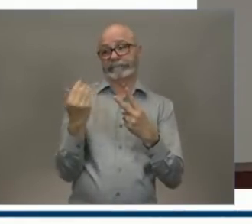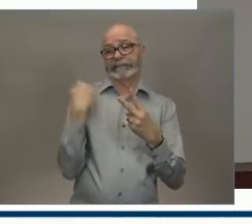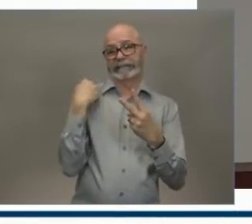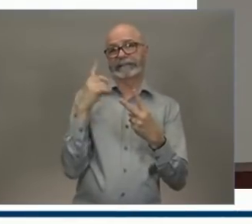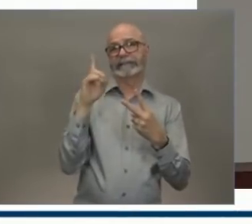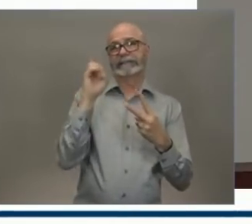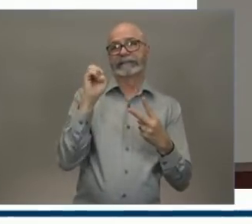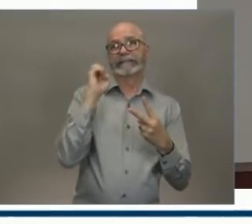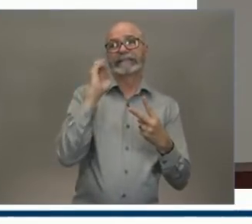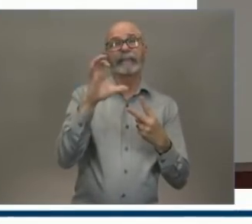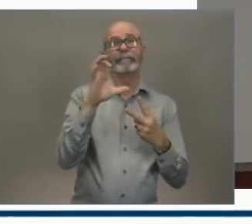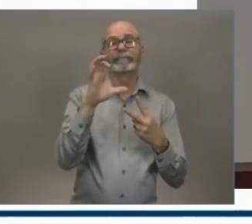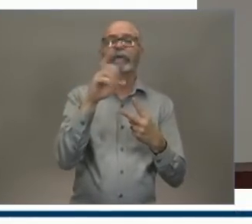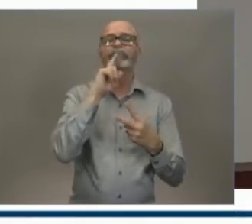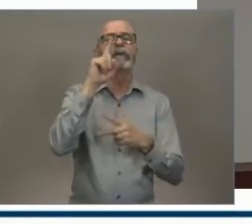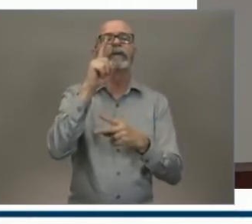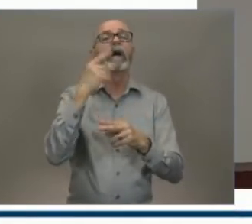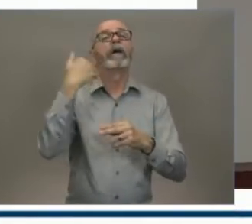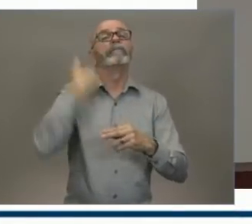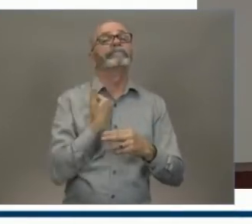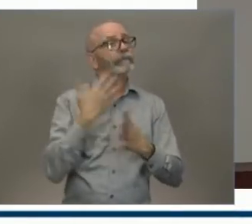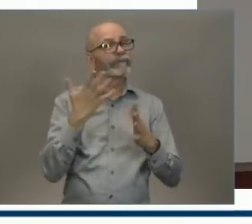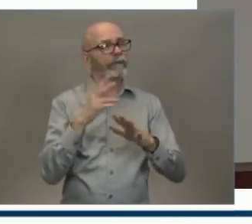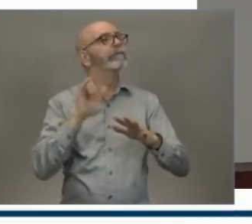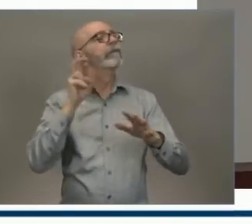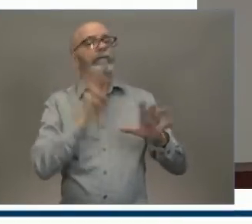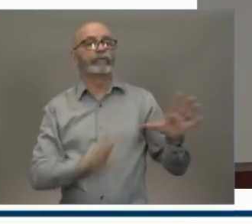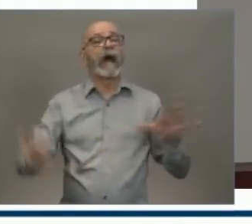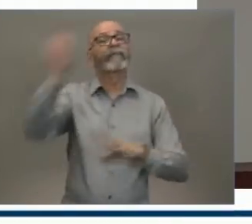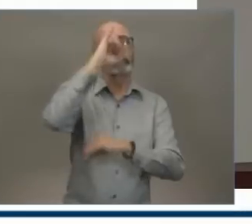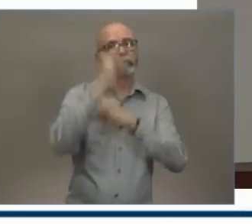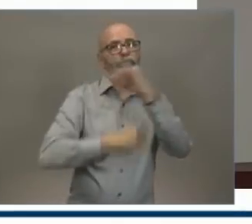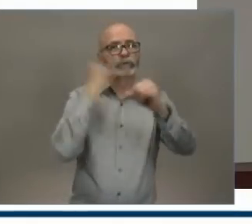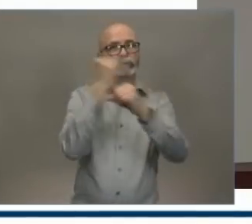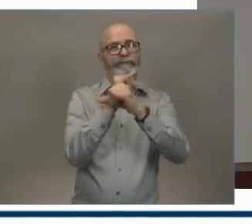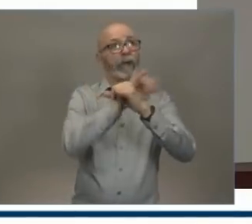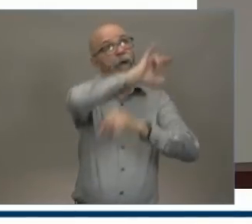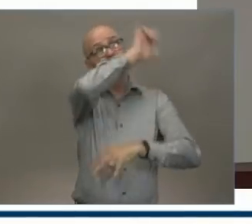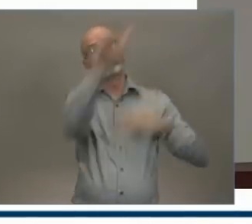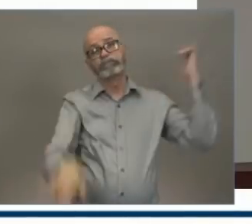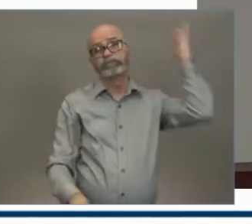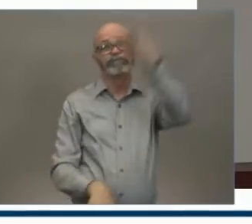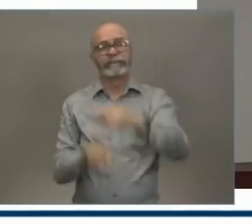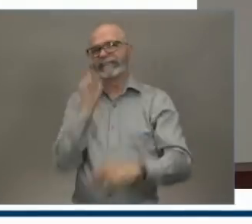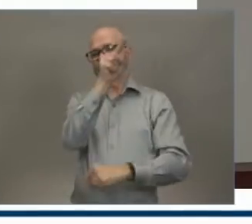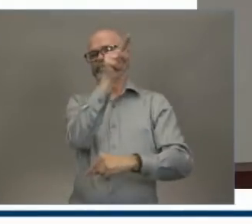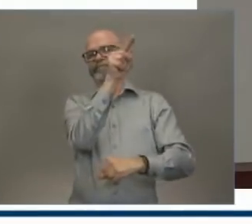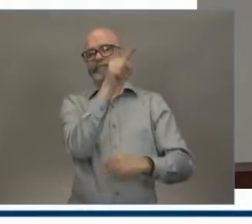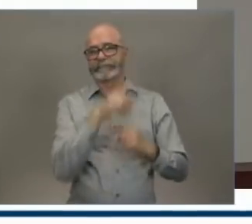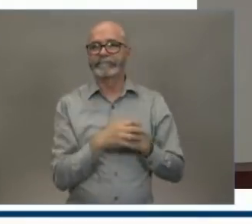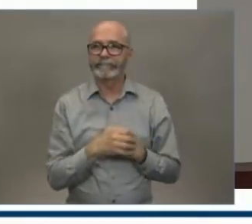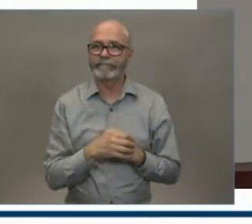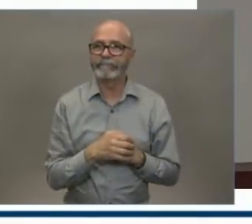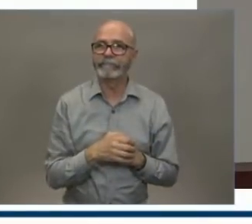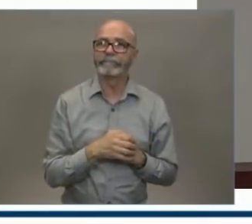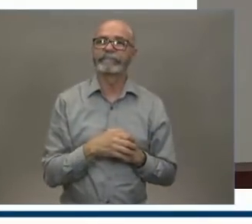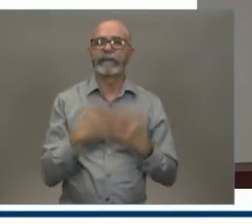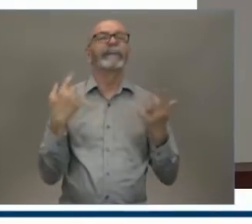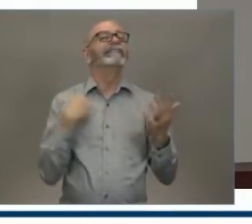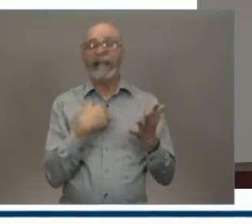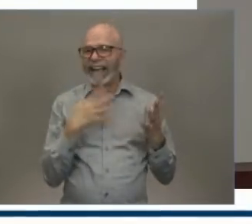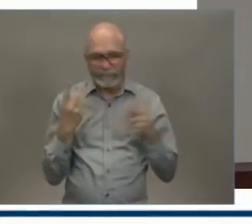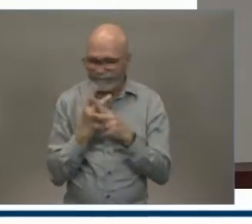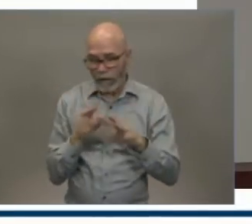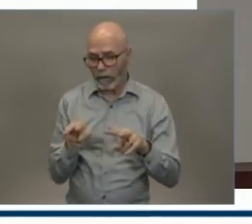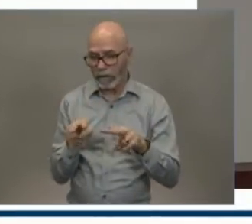international travel and were reported at the time through a normal process, and they were